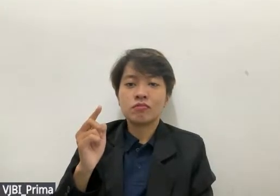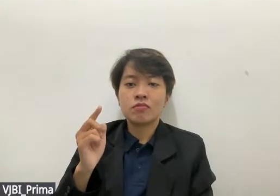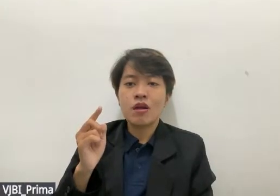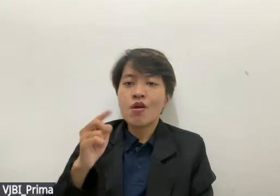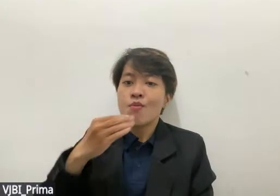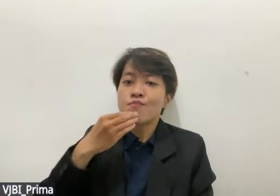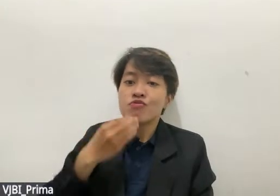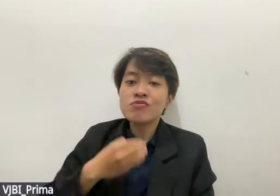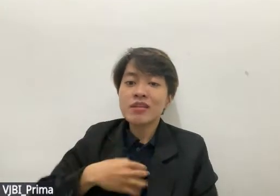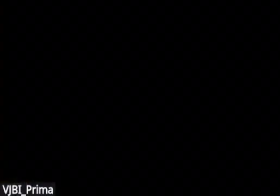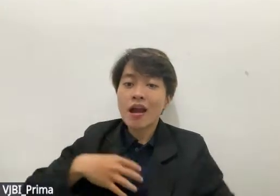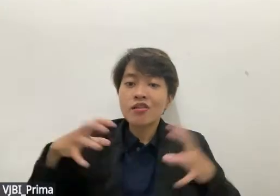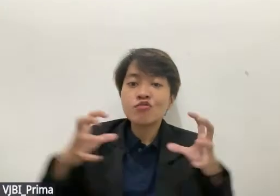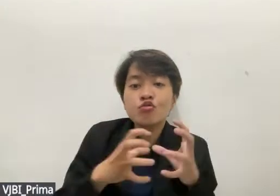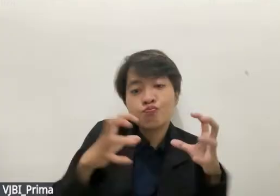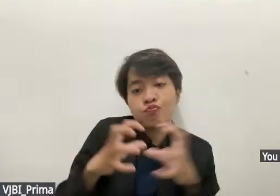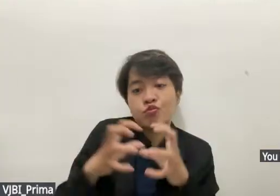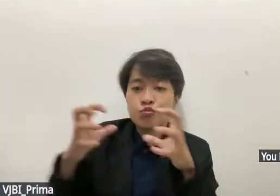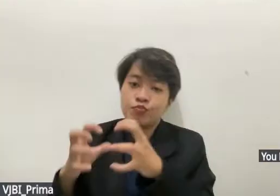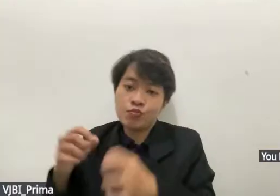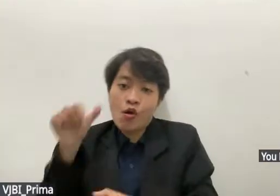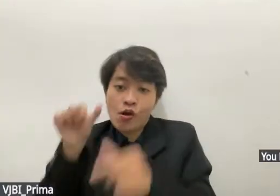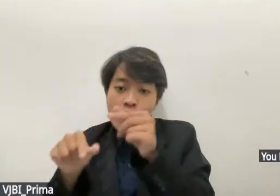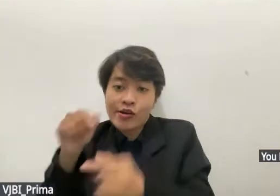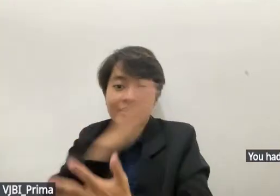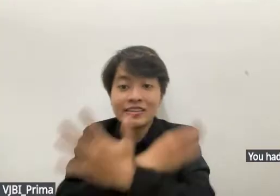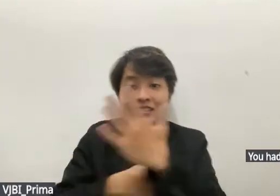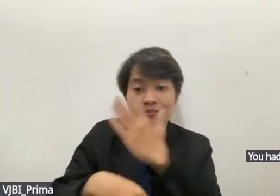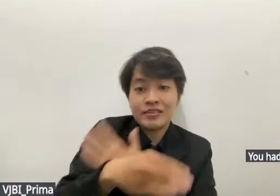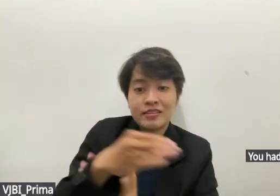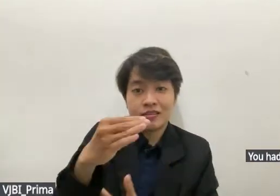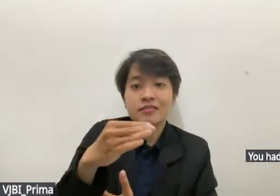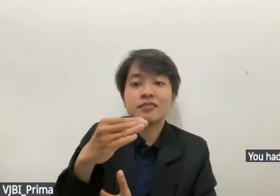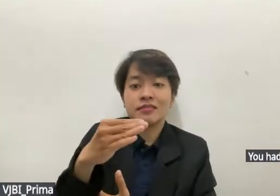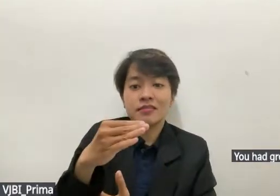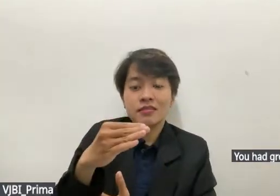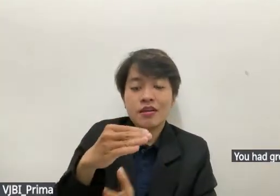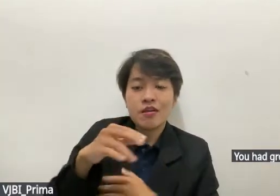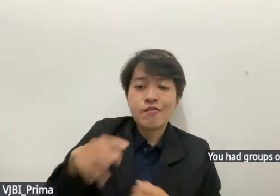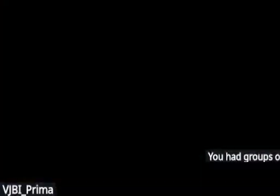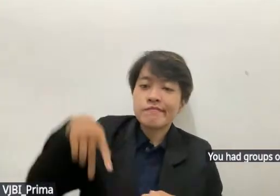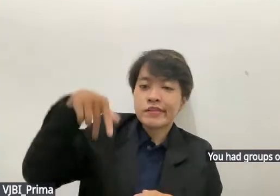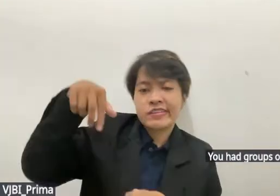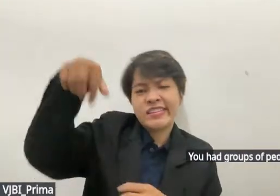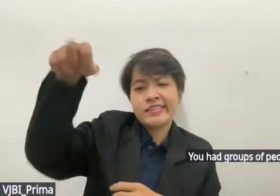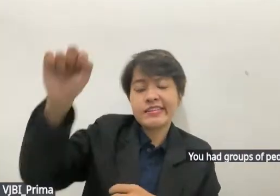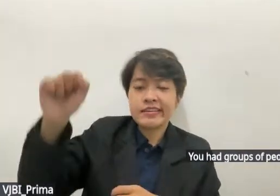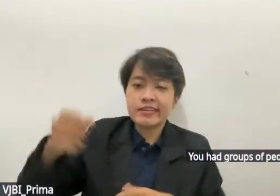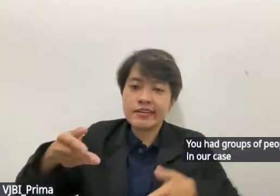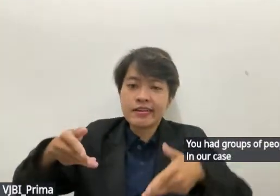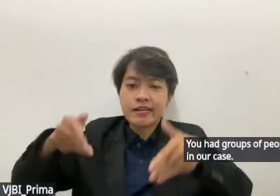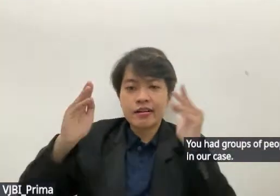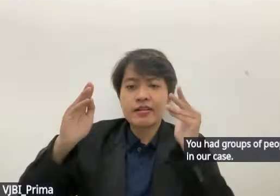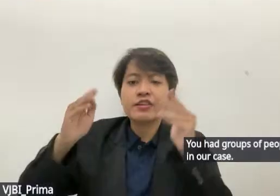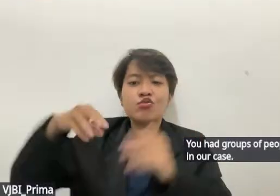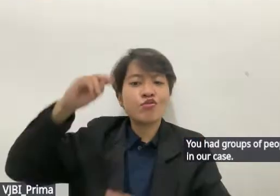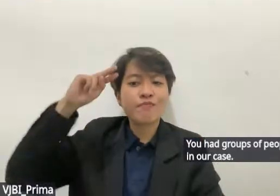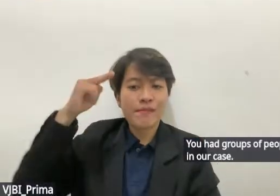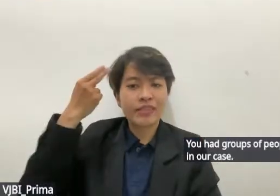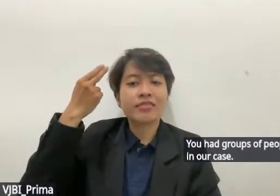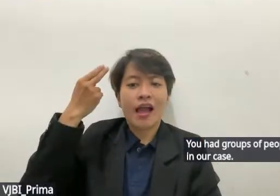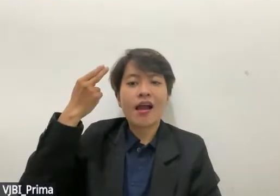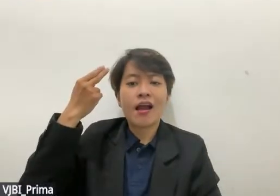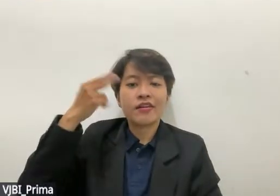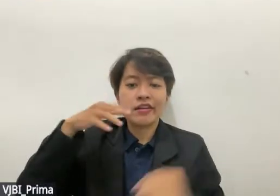of people with disabilities going to the government buildings, in our case, to